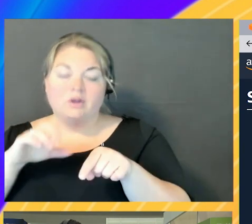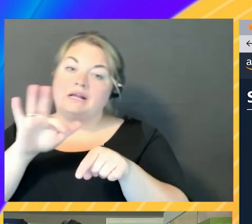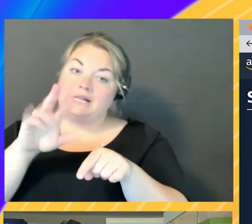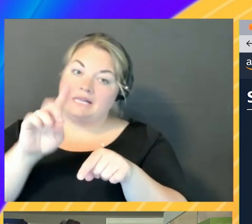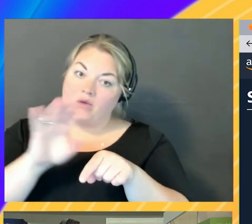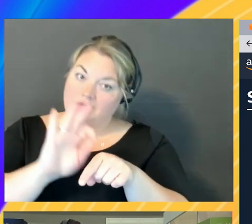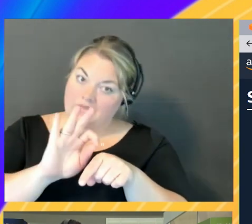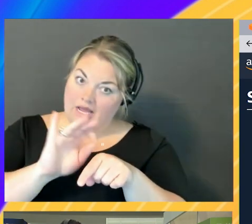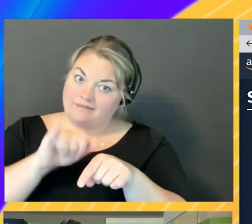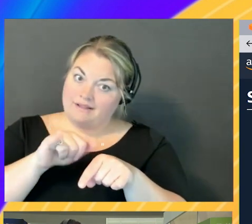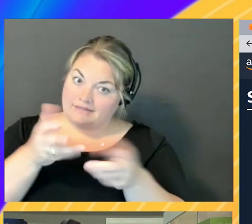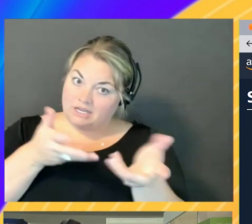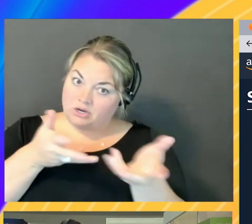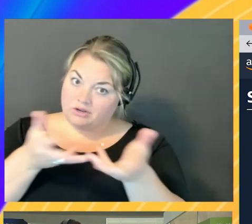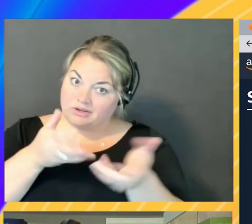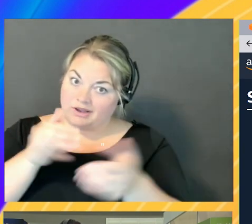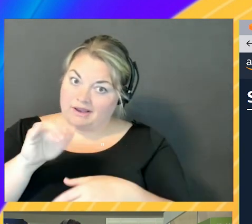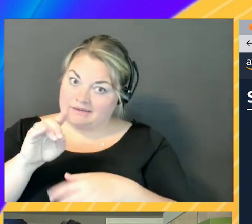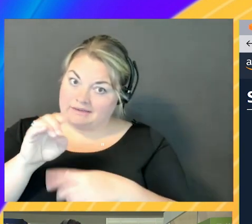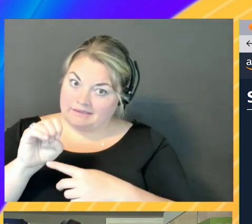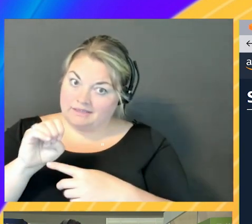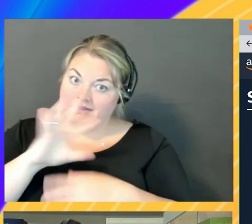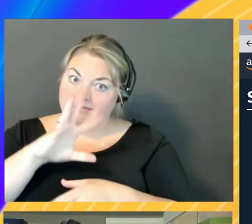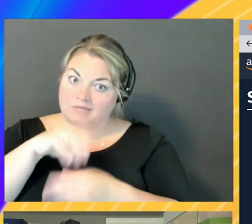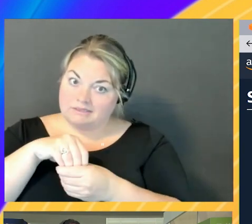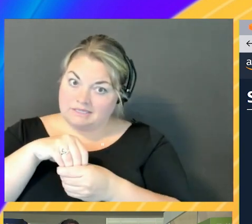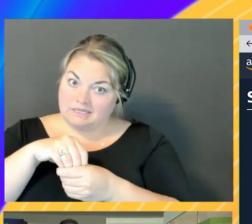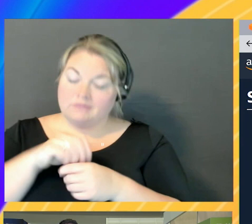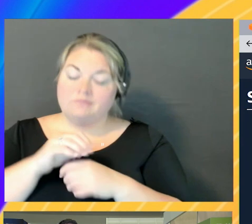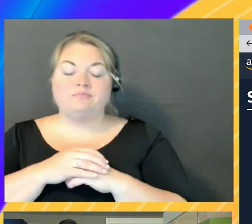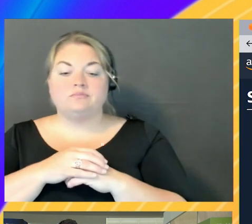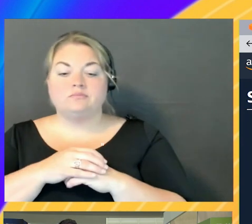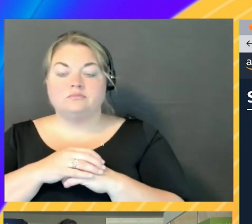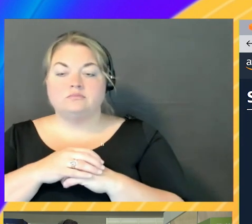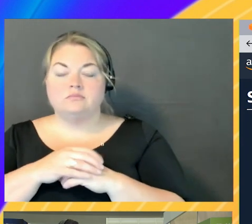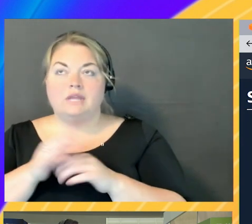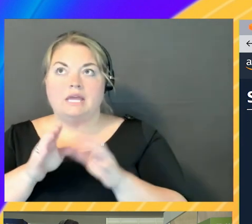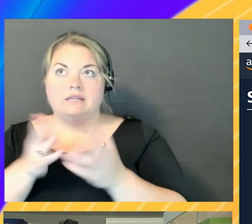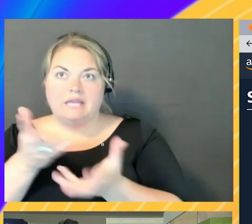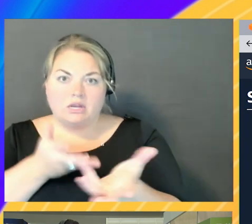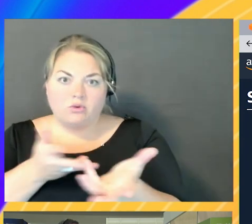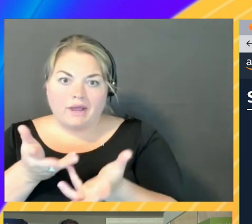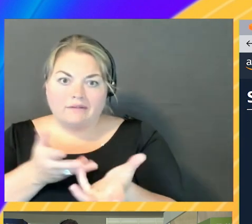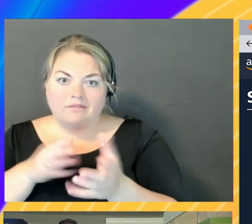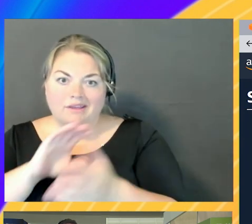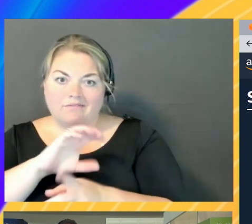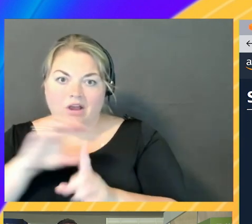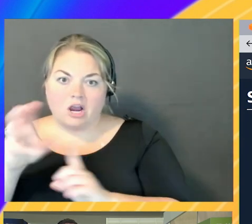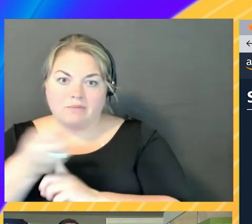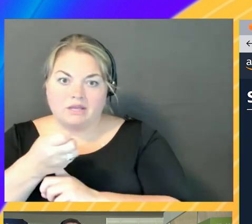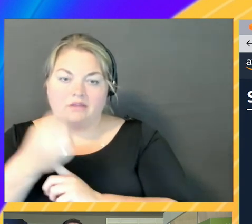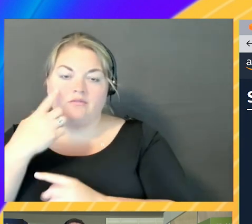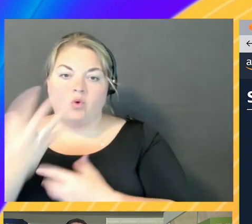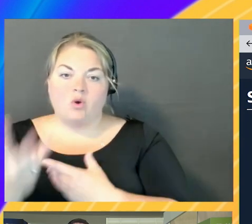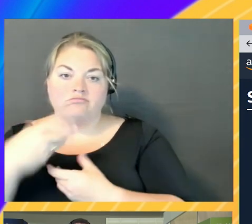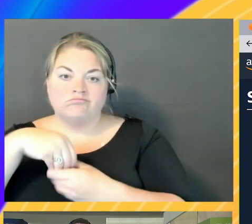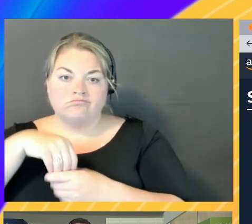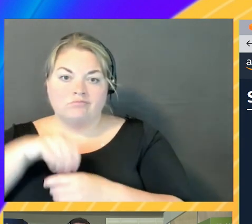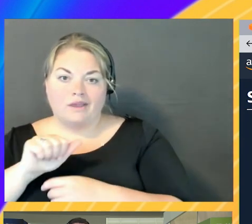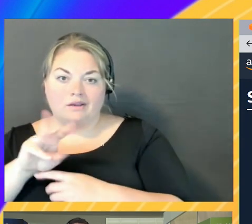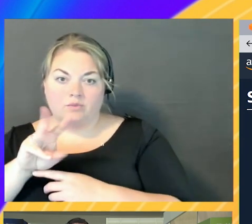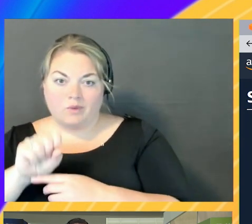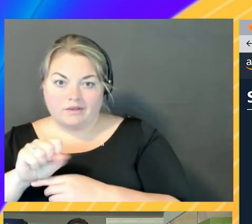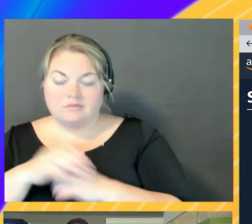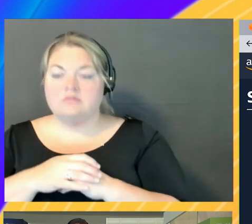interactive IDE that's built in, interactive development environment that's built into AWS. And then, so